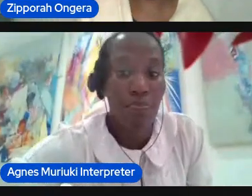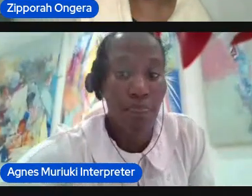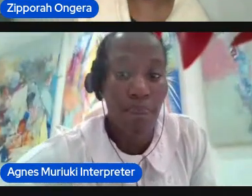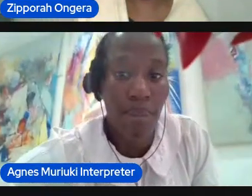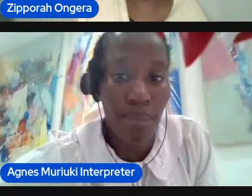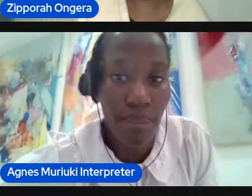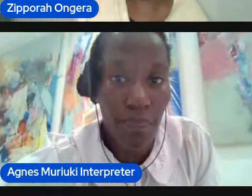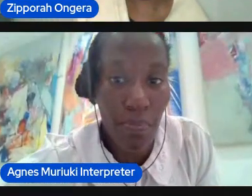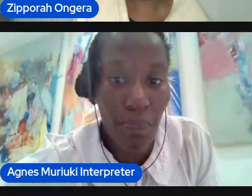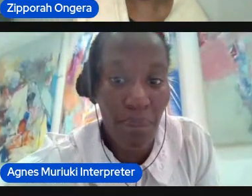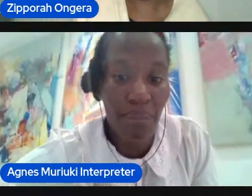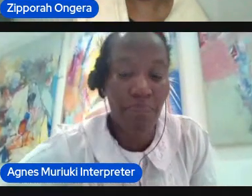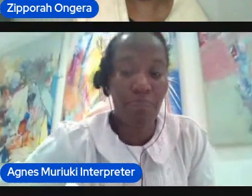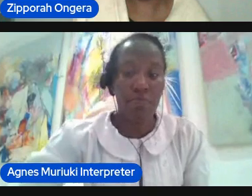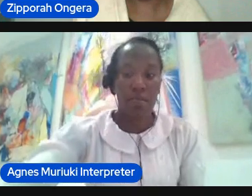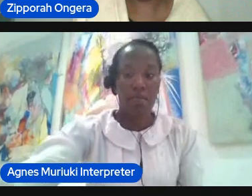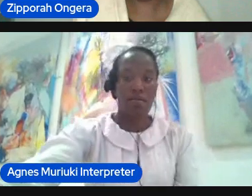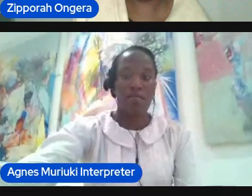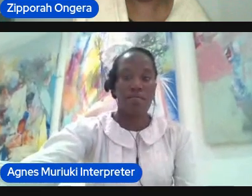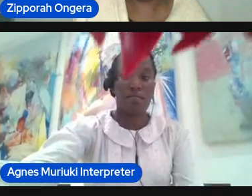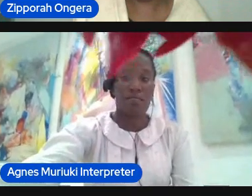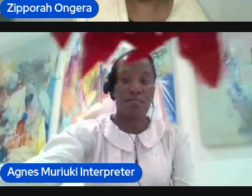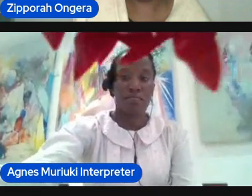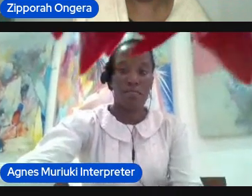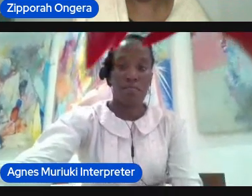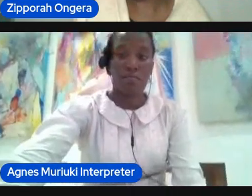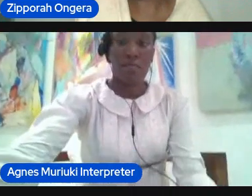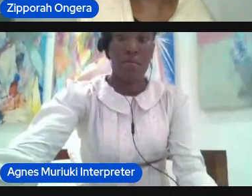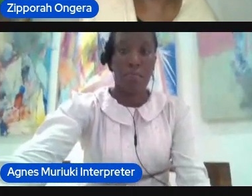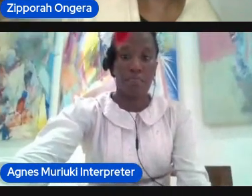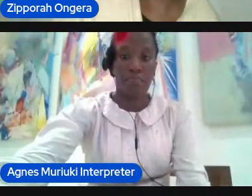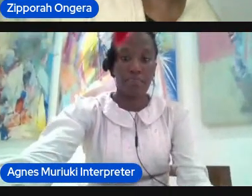Hi everyone. Welcome to this session